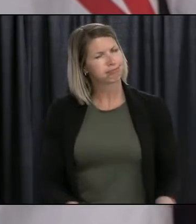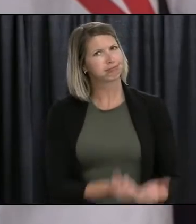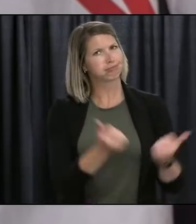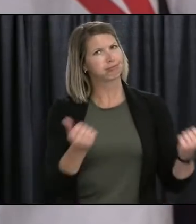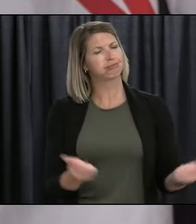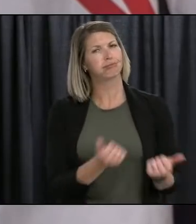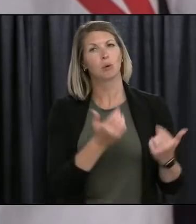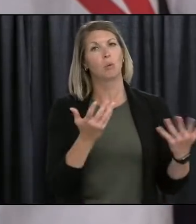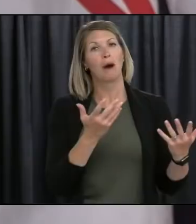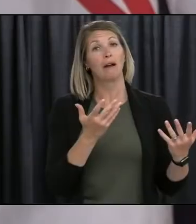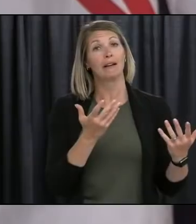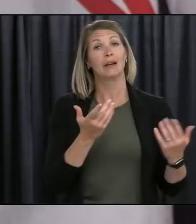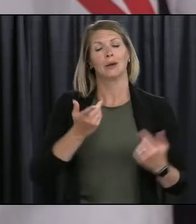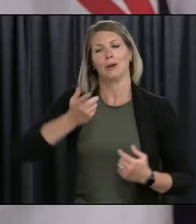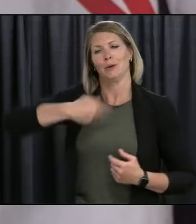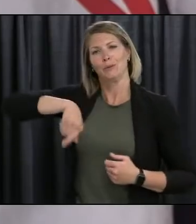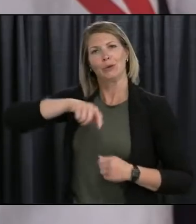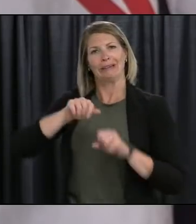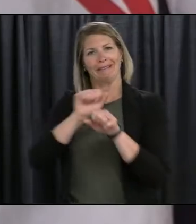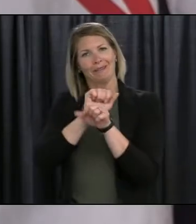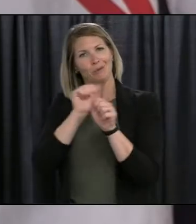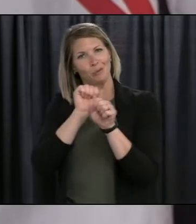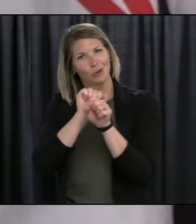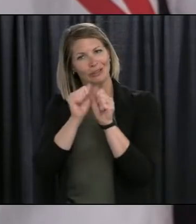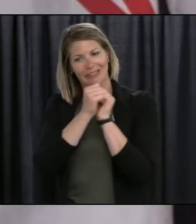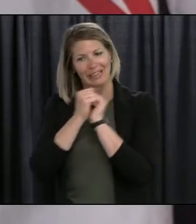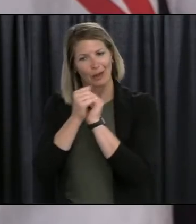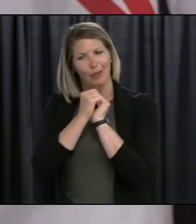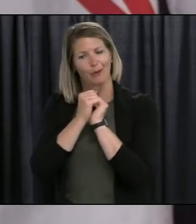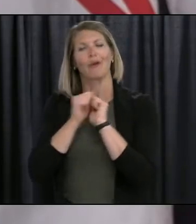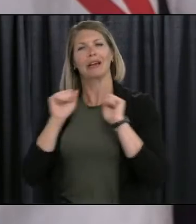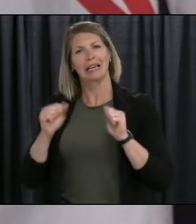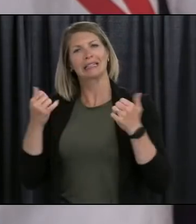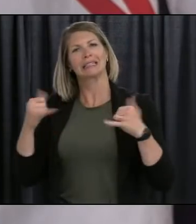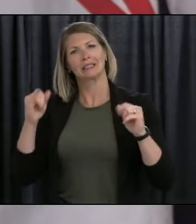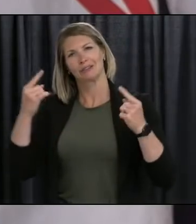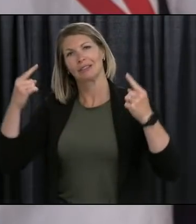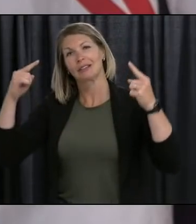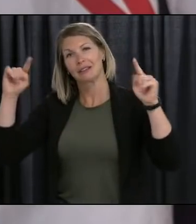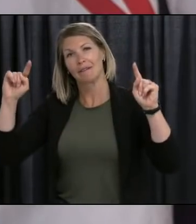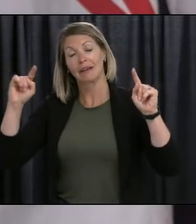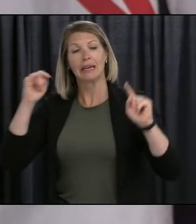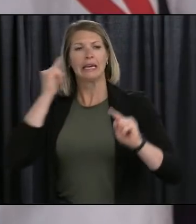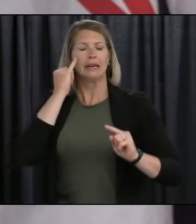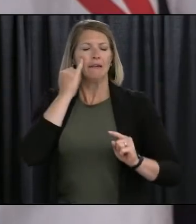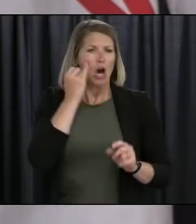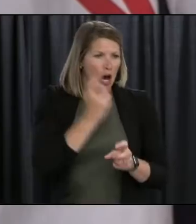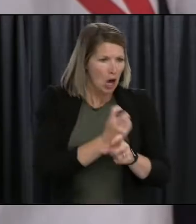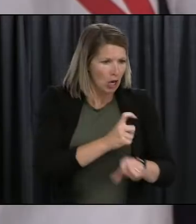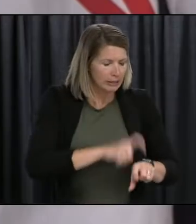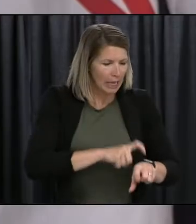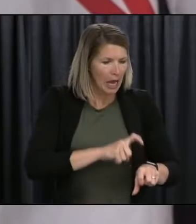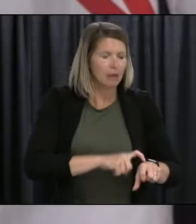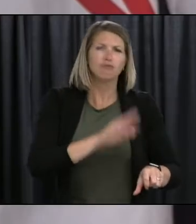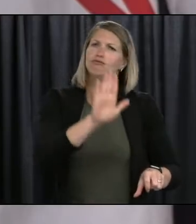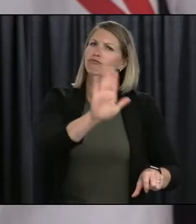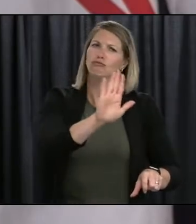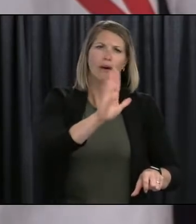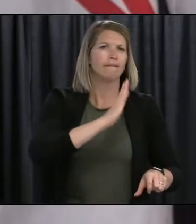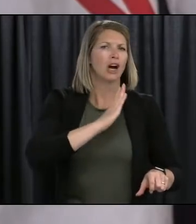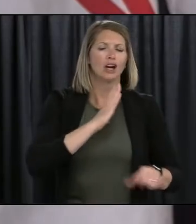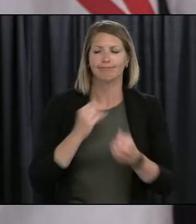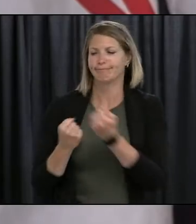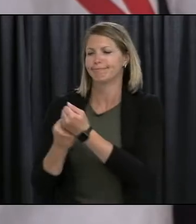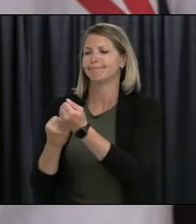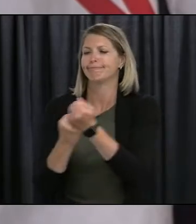can face and persevere through incredible hardship, and when the chips are down, we come together without hesitation to support our neighbours, our community, and